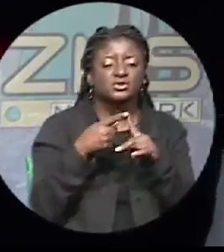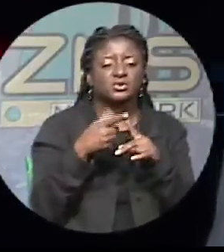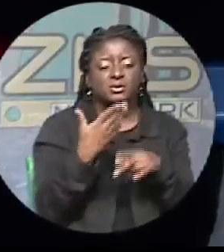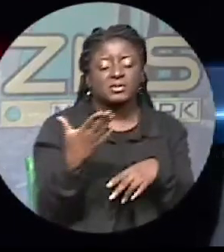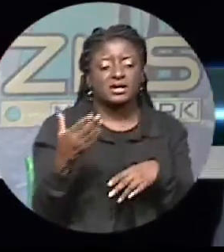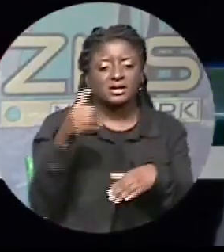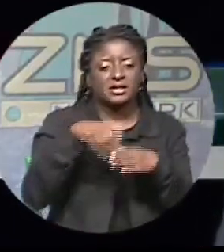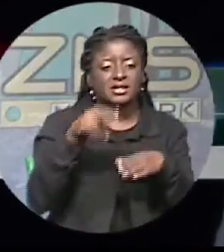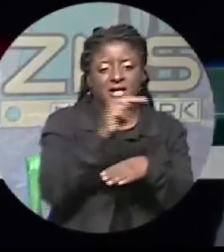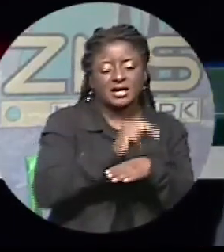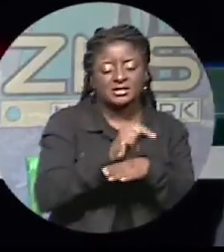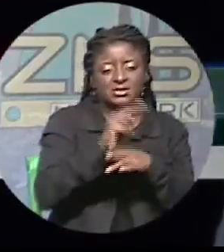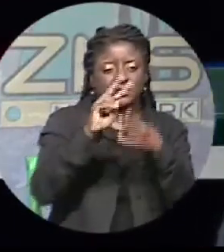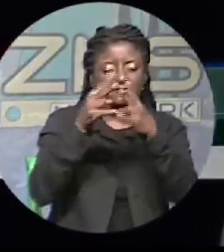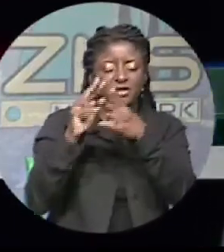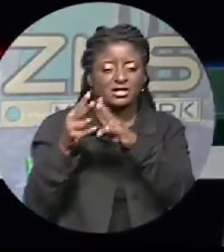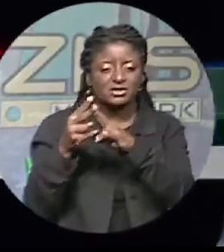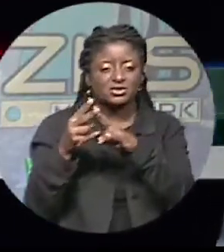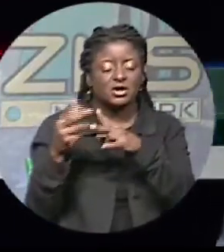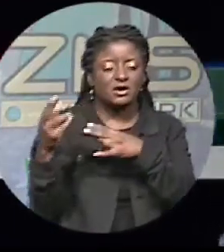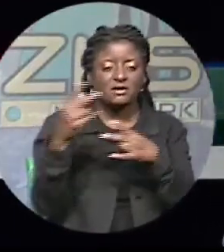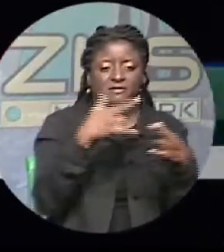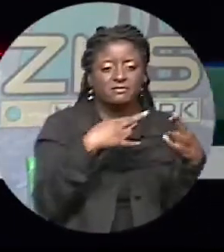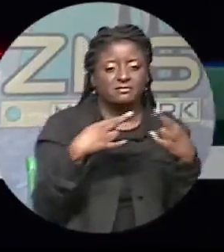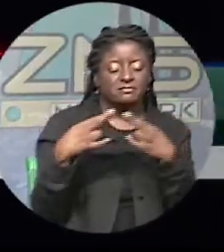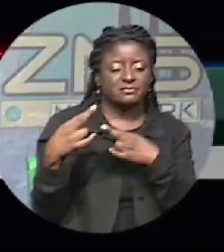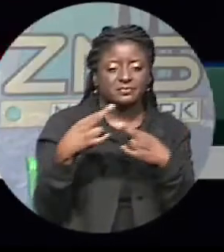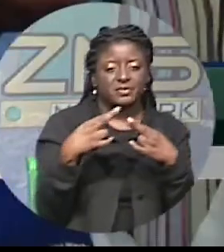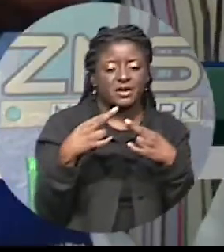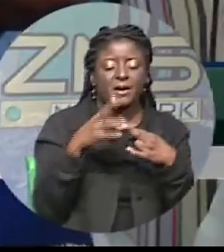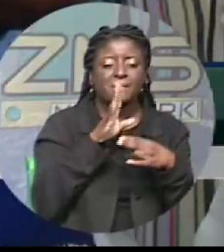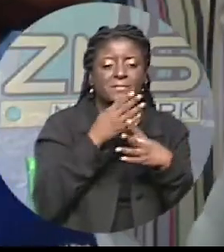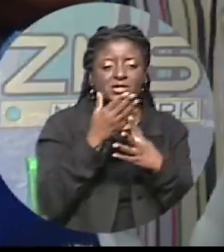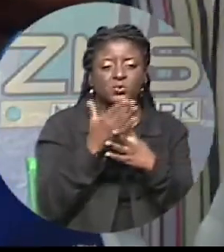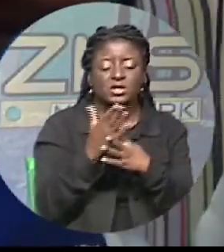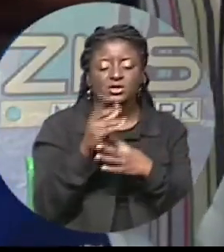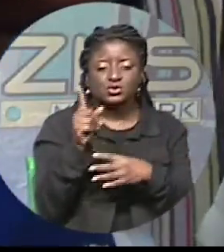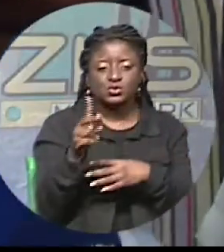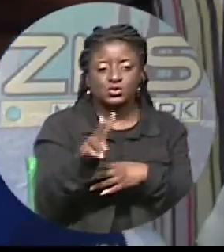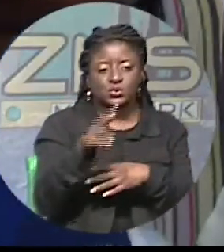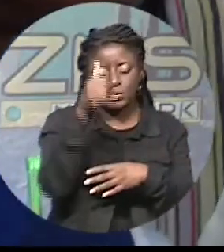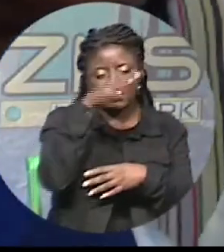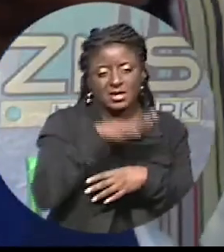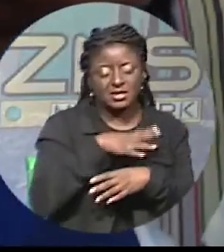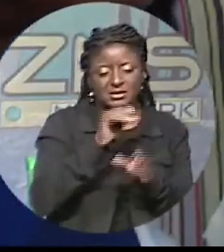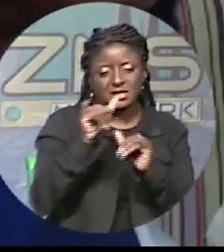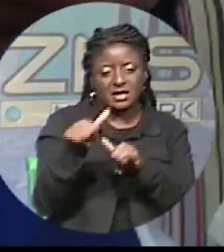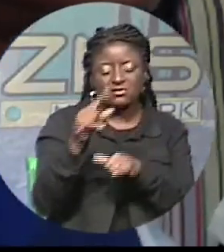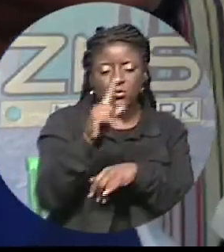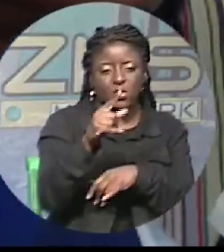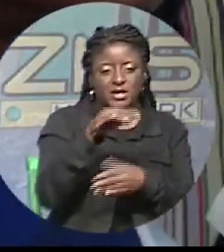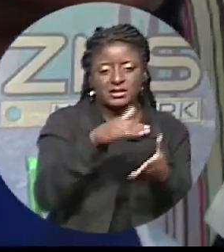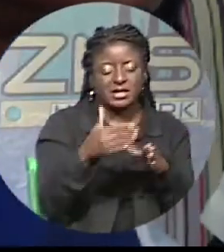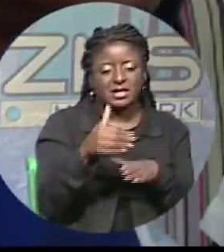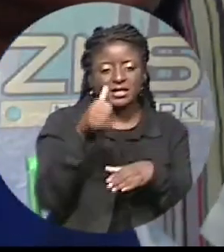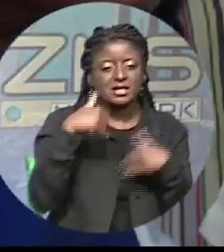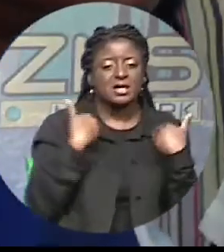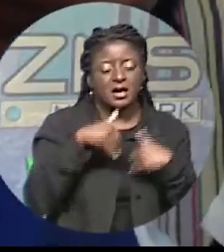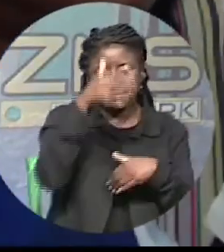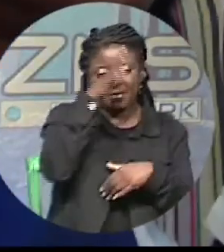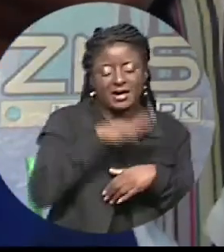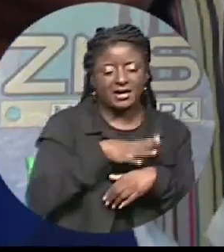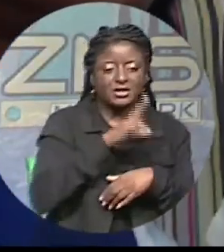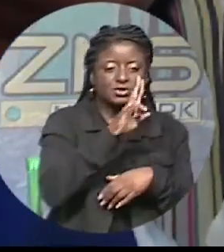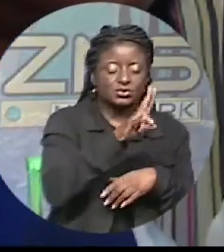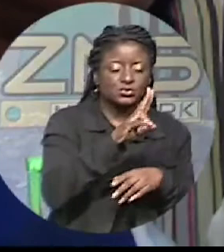where an altercation between two males left one dead. A young man and a relative, two relatives,